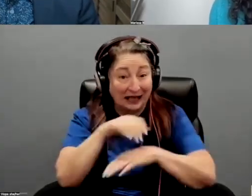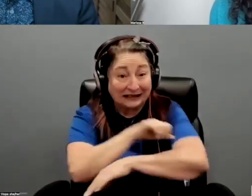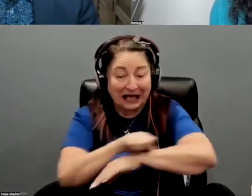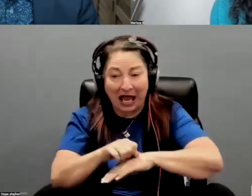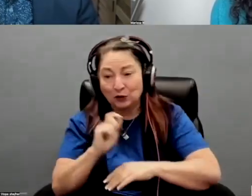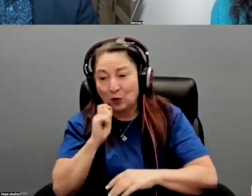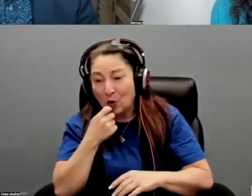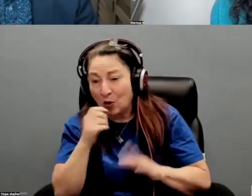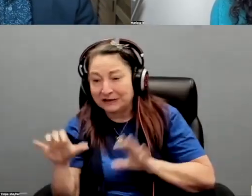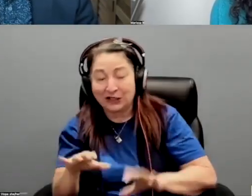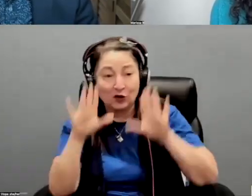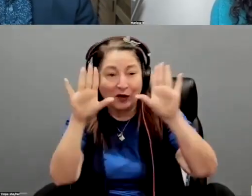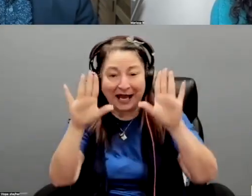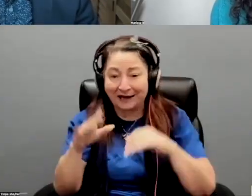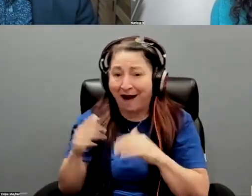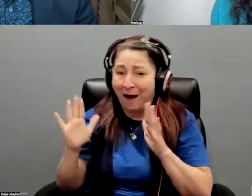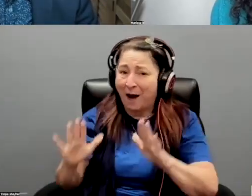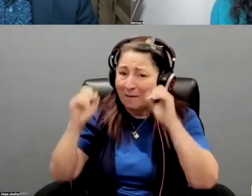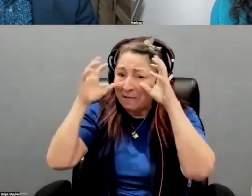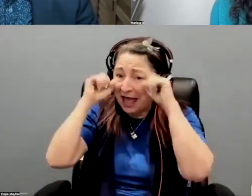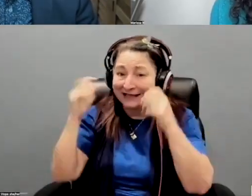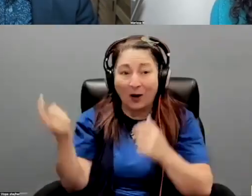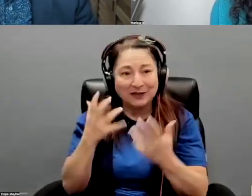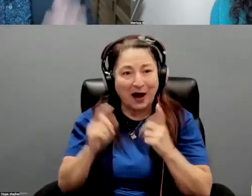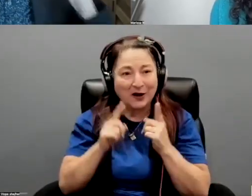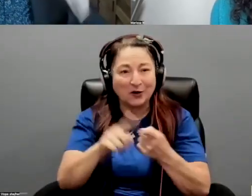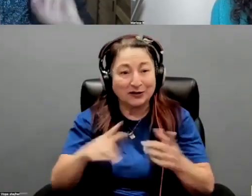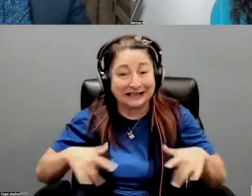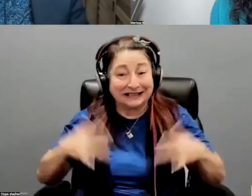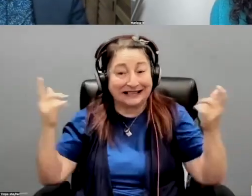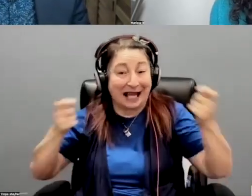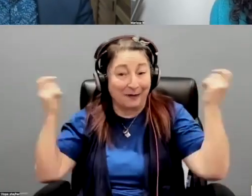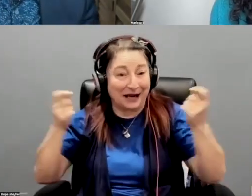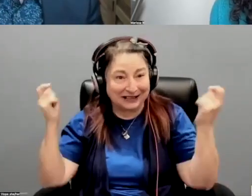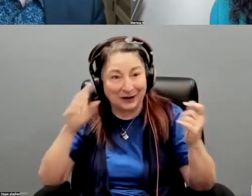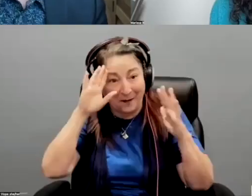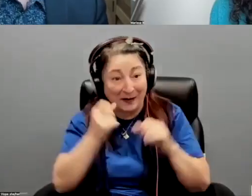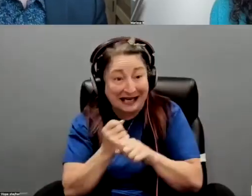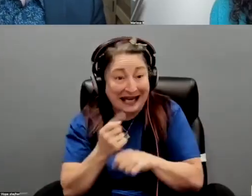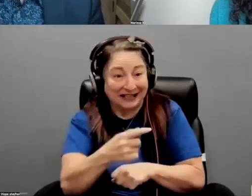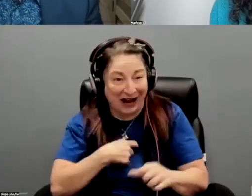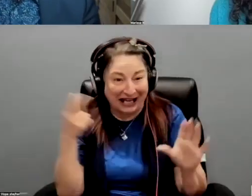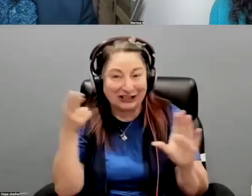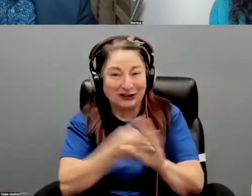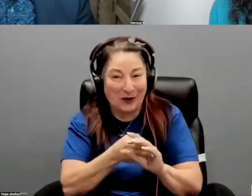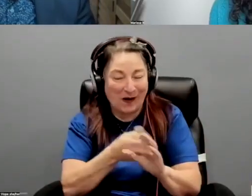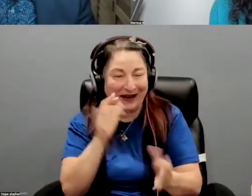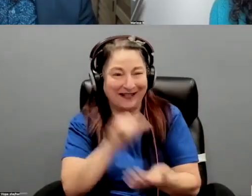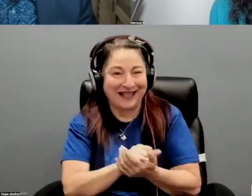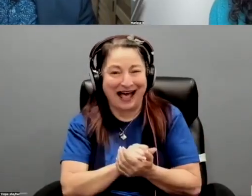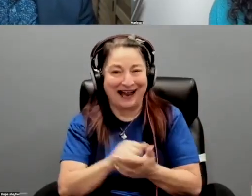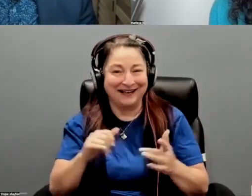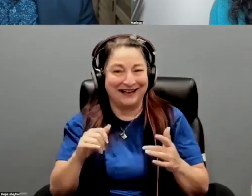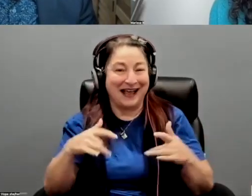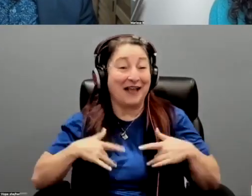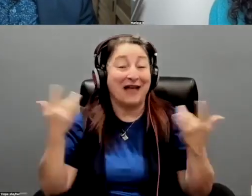How amazing. I've always wanted to go to their celebration, so I'm hoping next year I can join on in and get